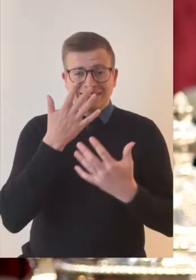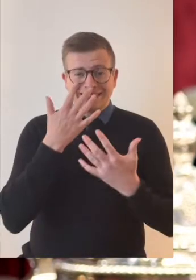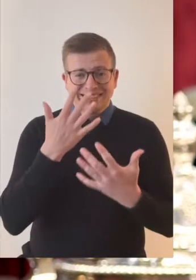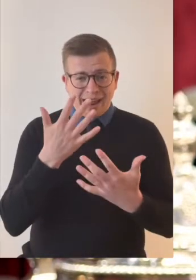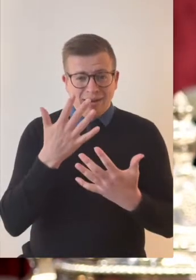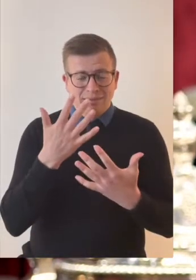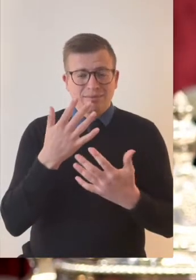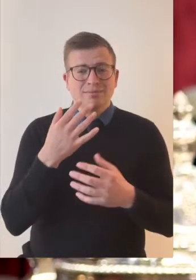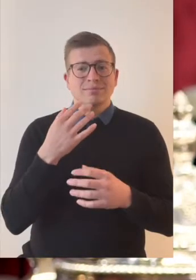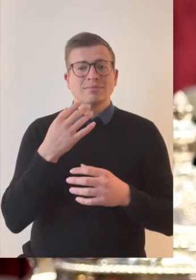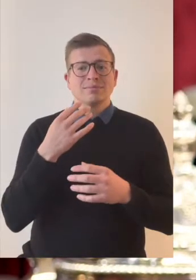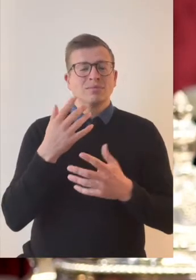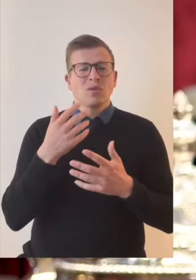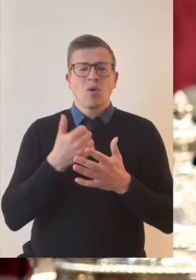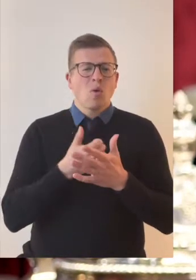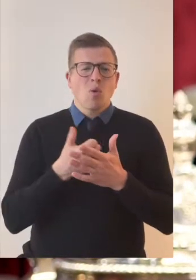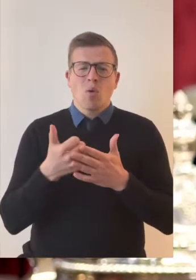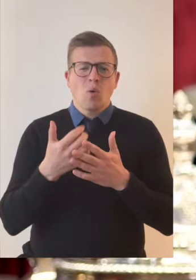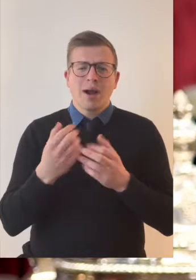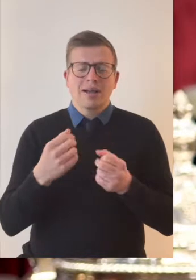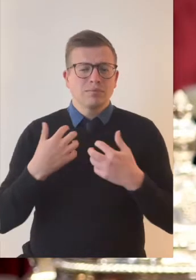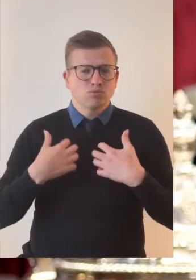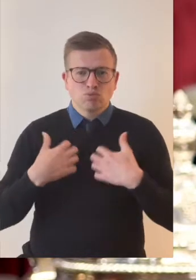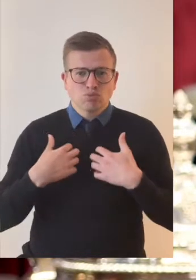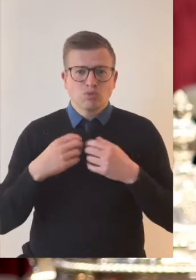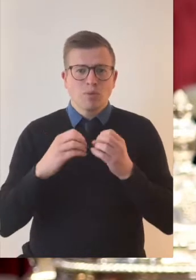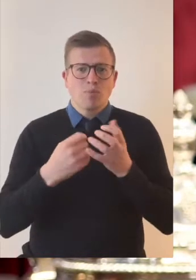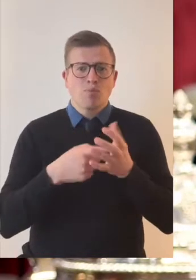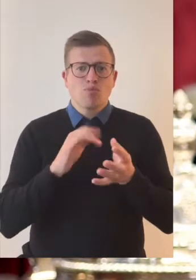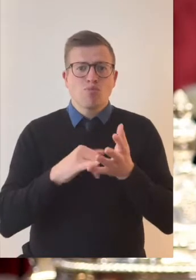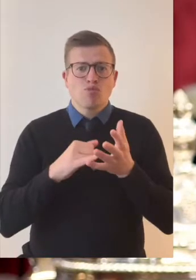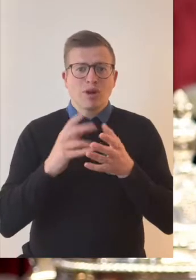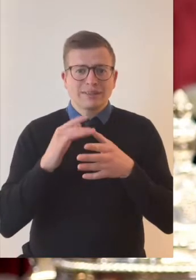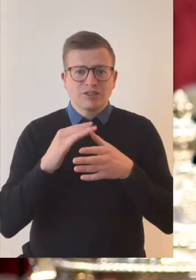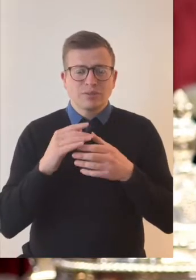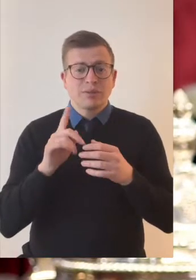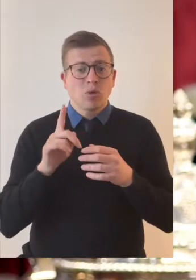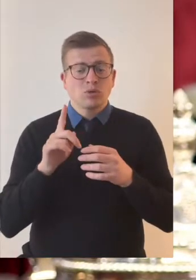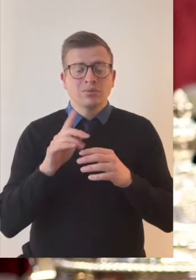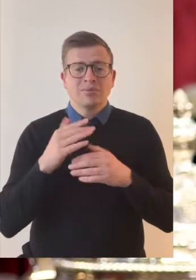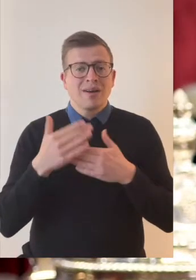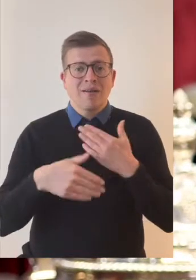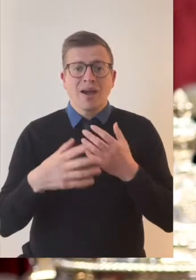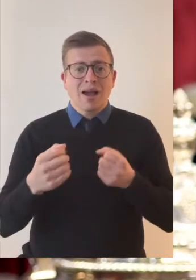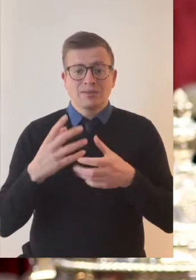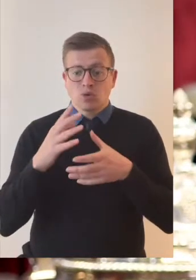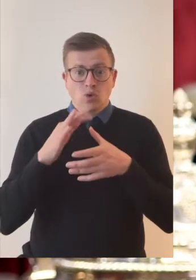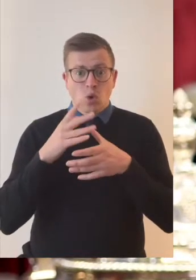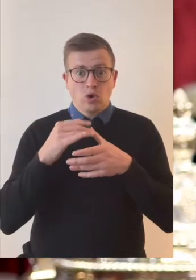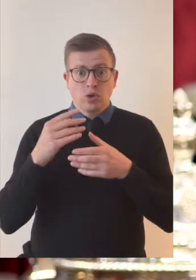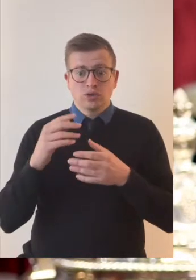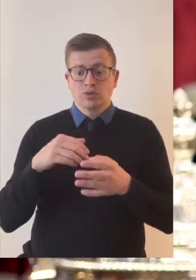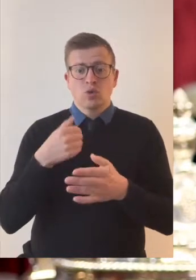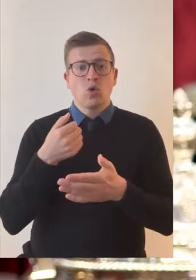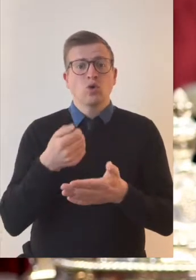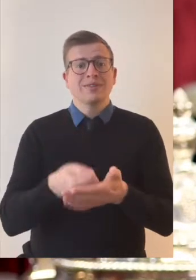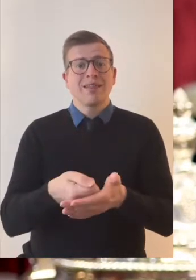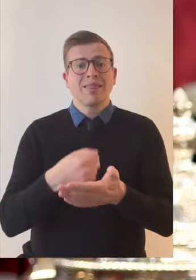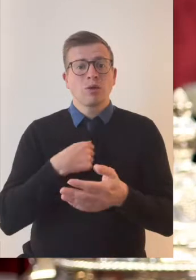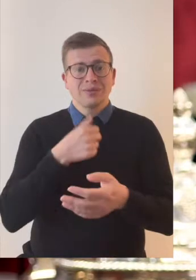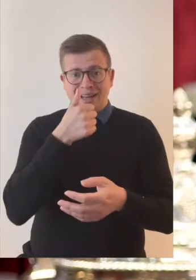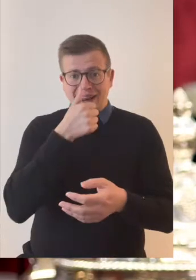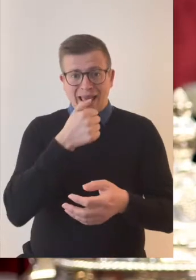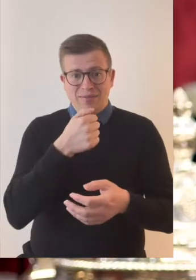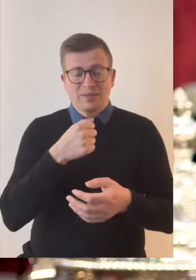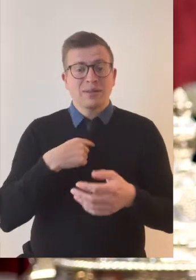I would be about 10 years of age. I always had an interest in brass instruments, but I didn't actually have a cornet until I was 11 years